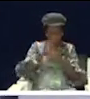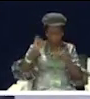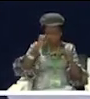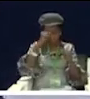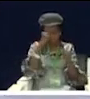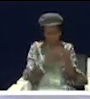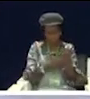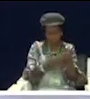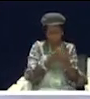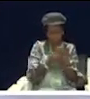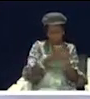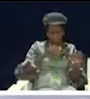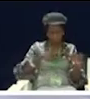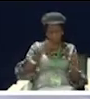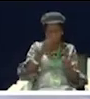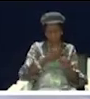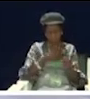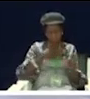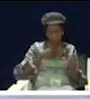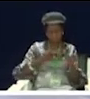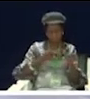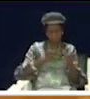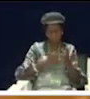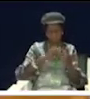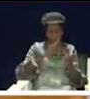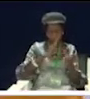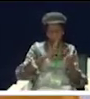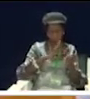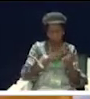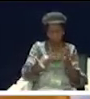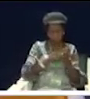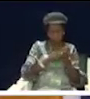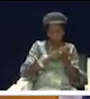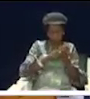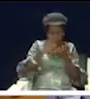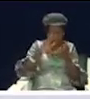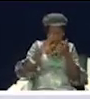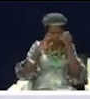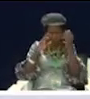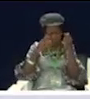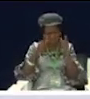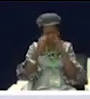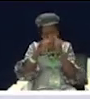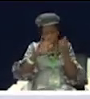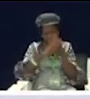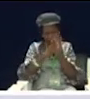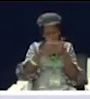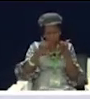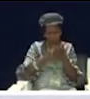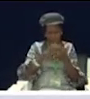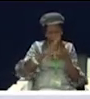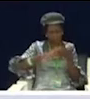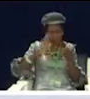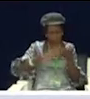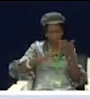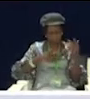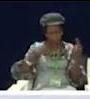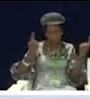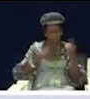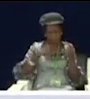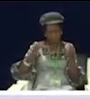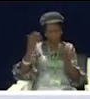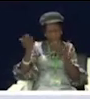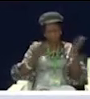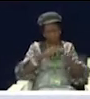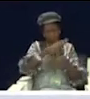Save my soul and let everything become new for me. Forgive my sins and I will serve you for the rest of my life. Go